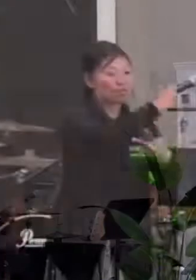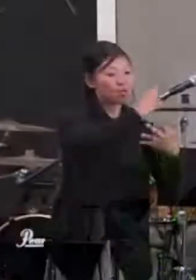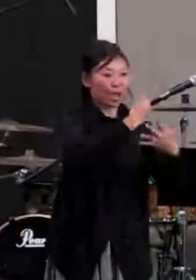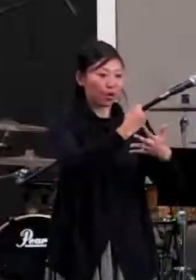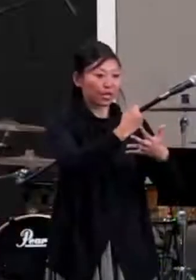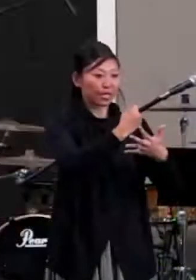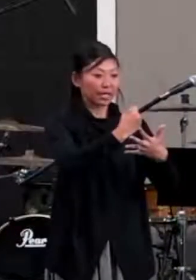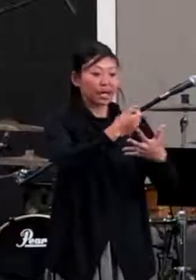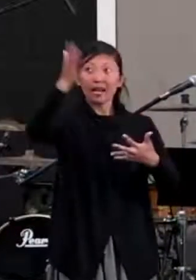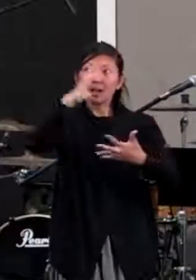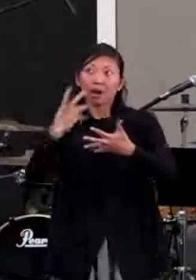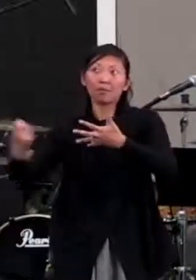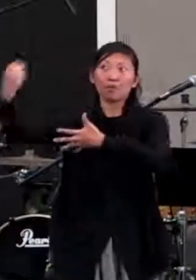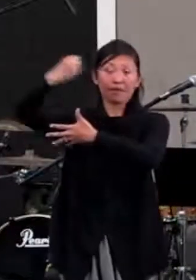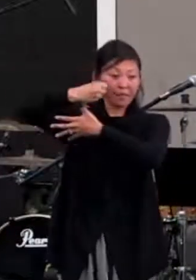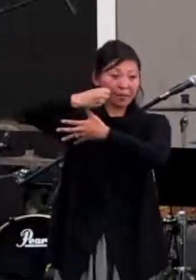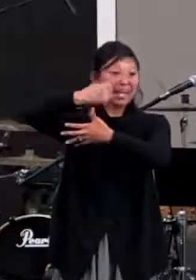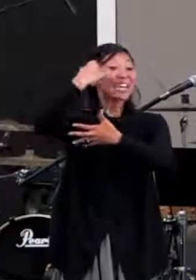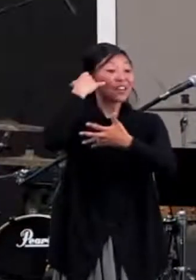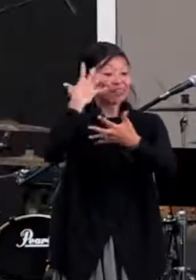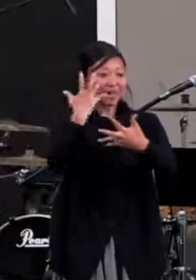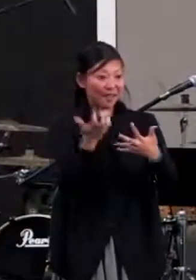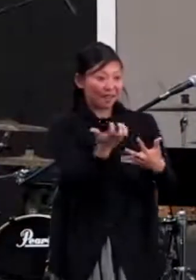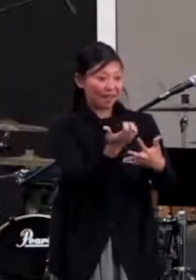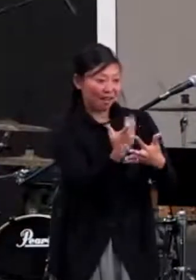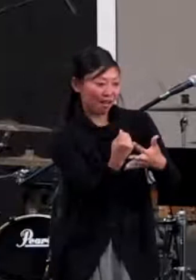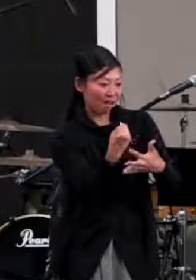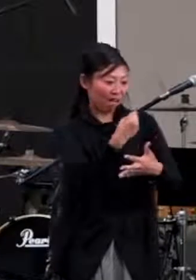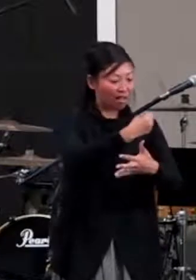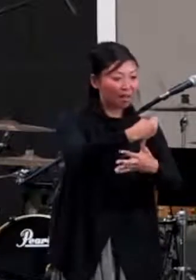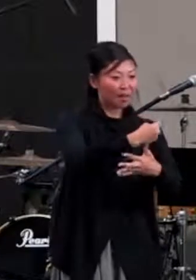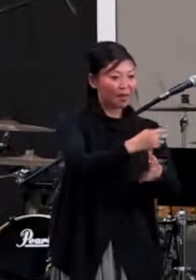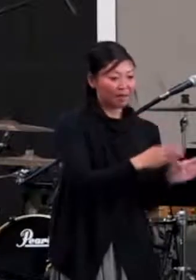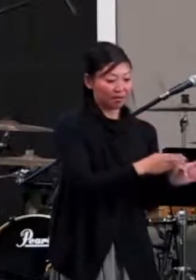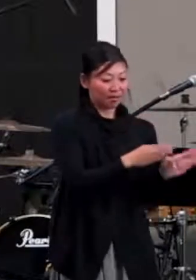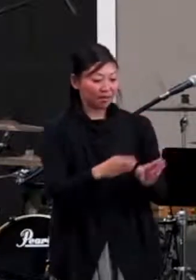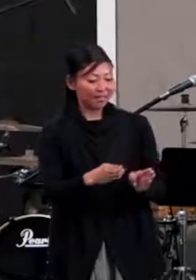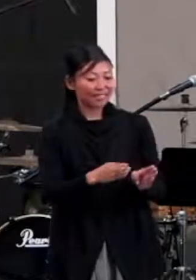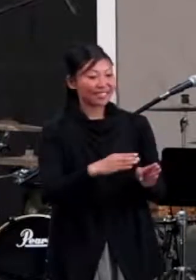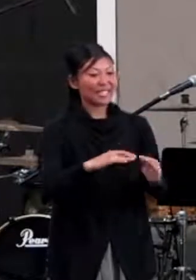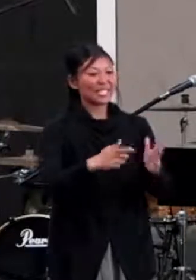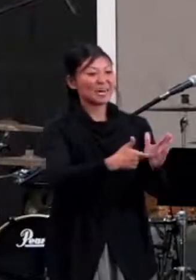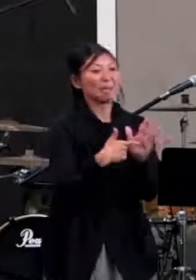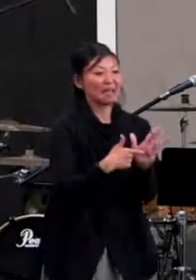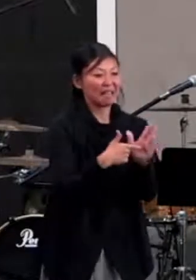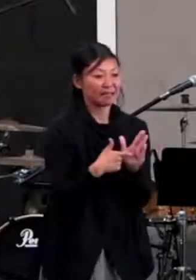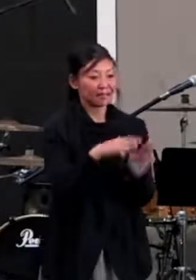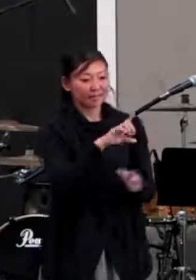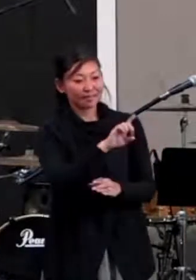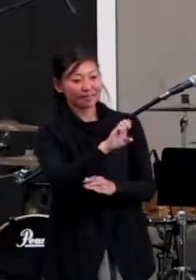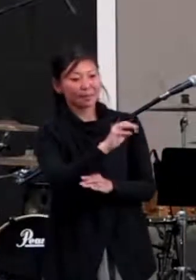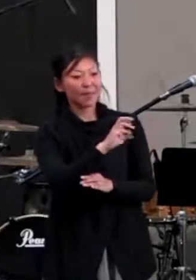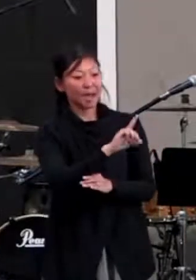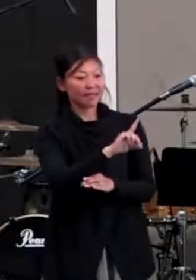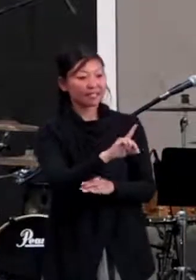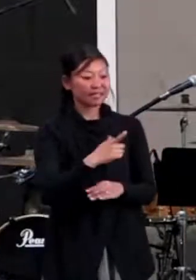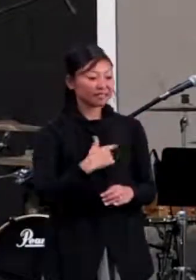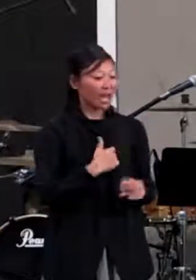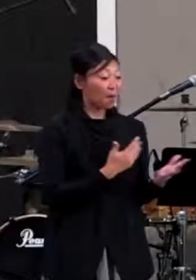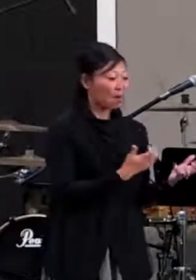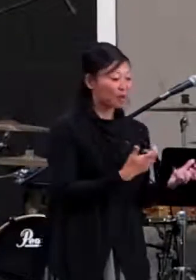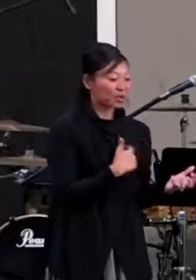a slippery slope from desire to demand, which is stage two. Demand moves from I want to I